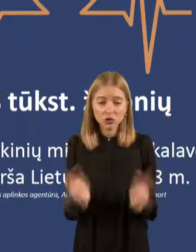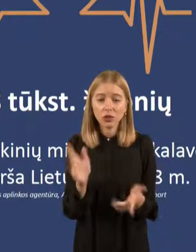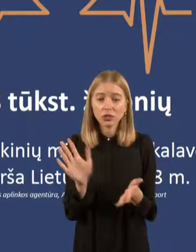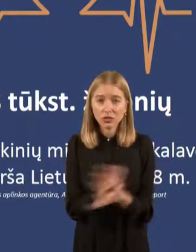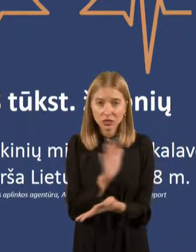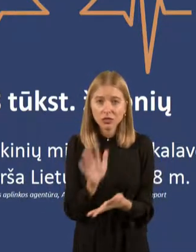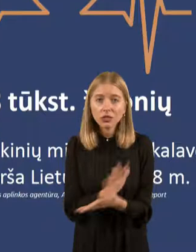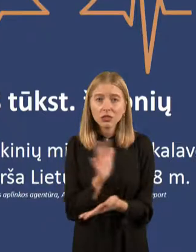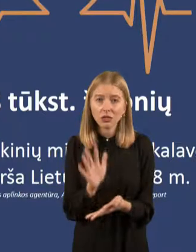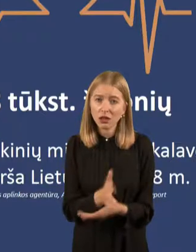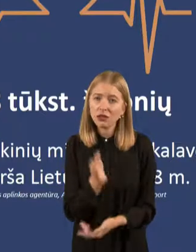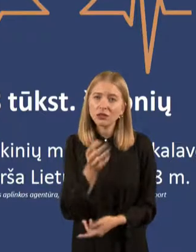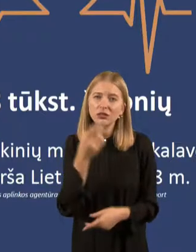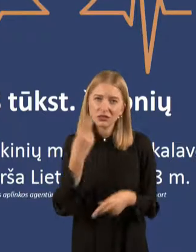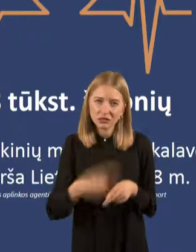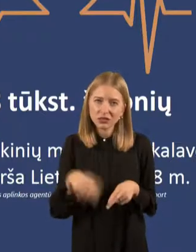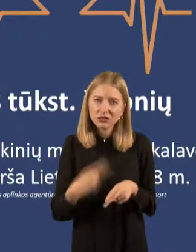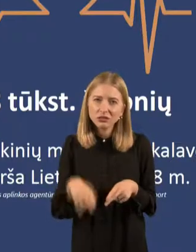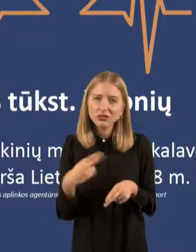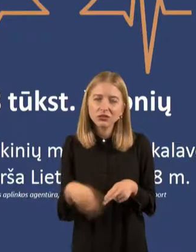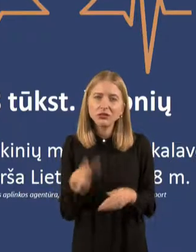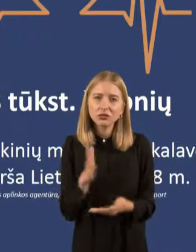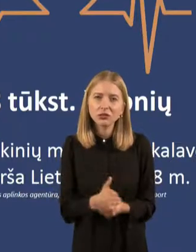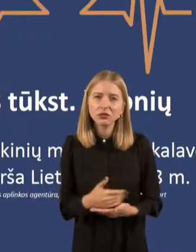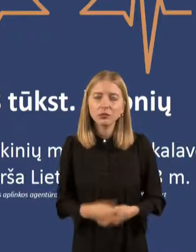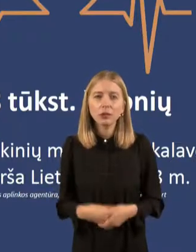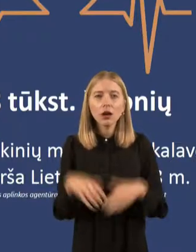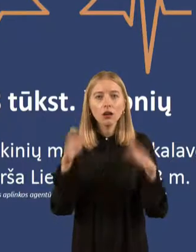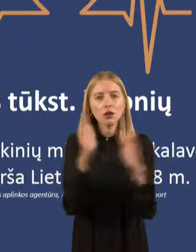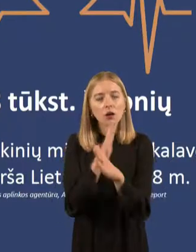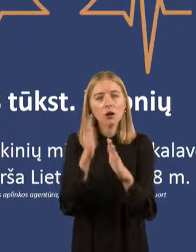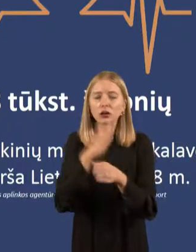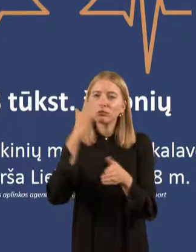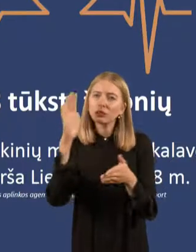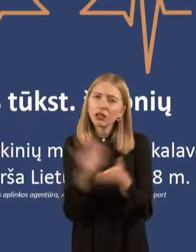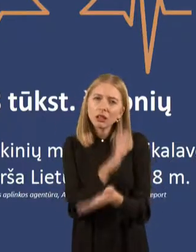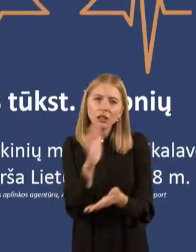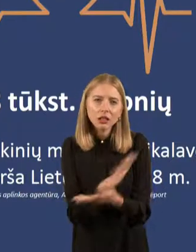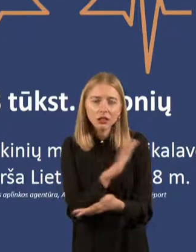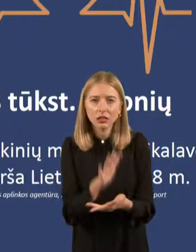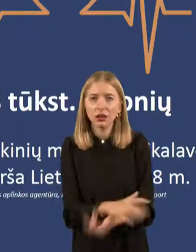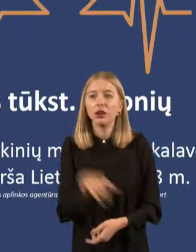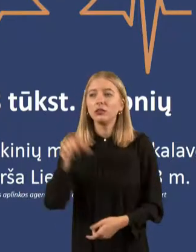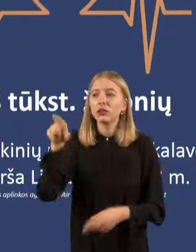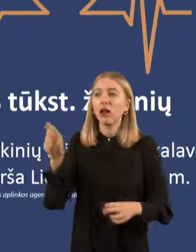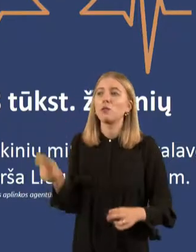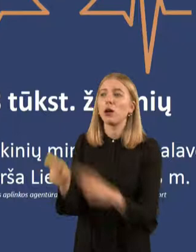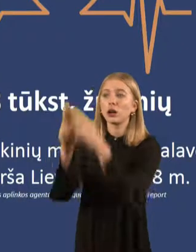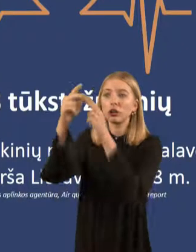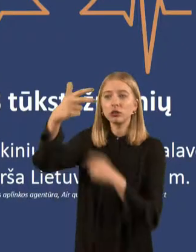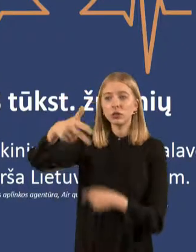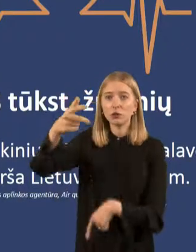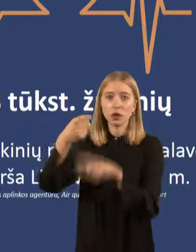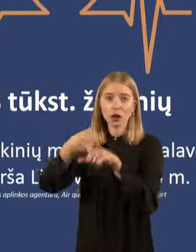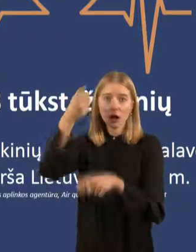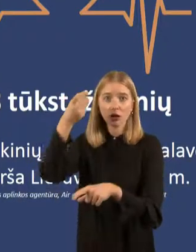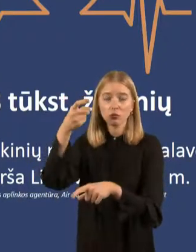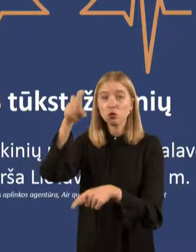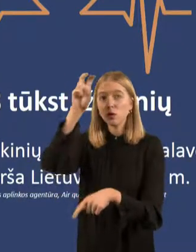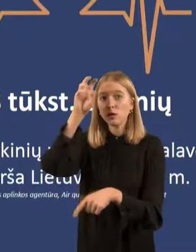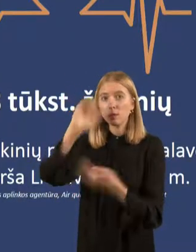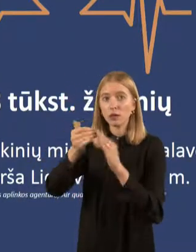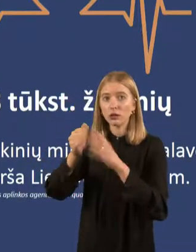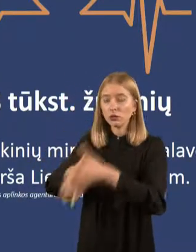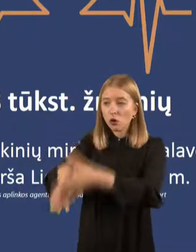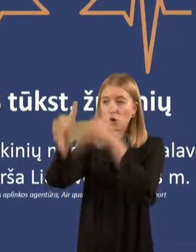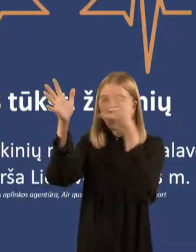has a lot of diseases which are related to air pollution, water pollution, and of